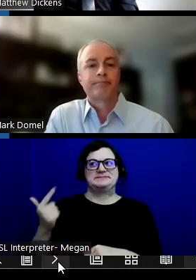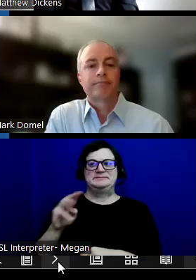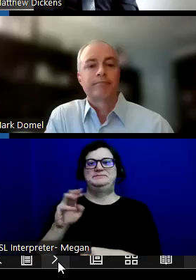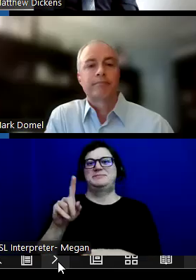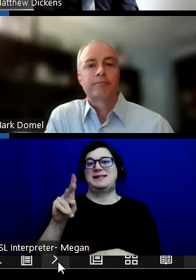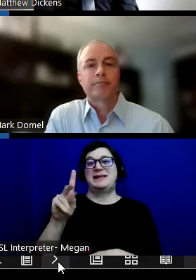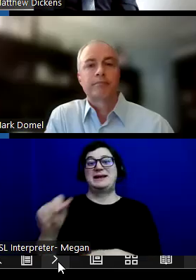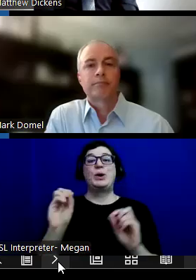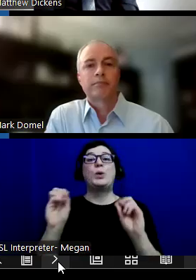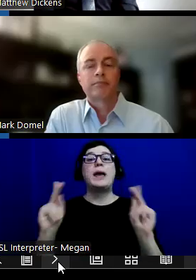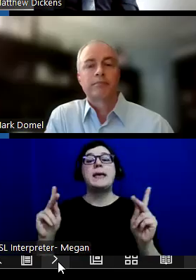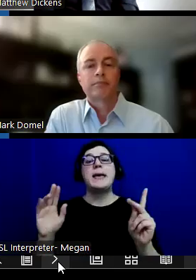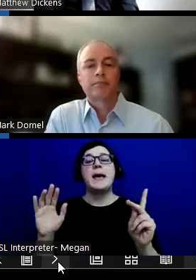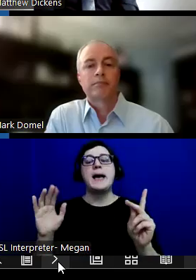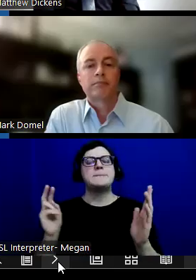Okay.